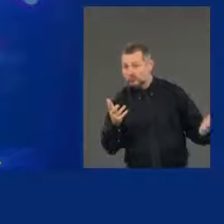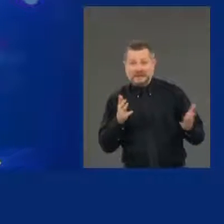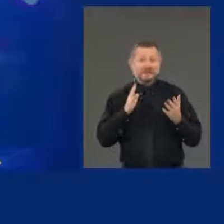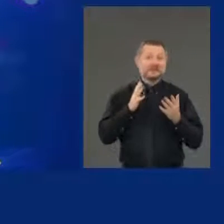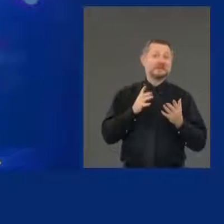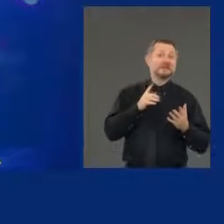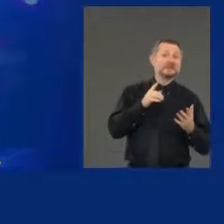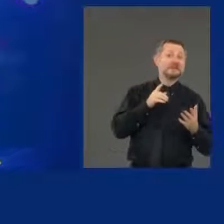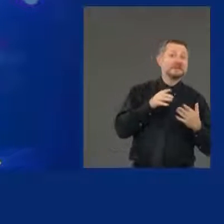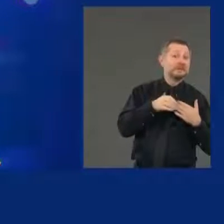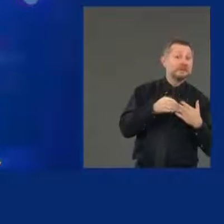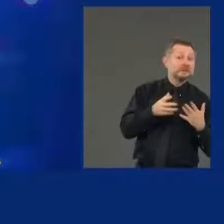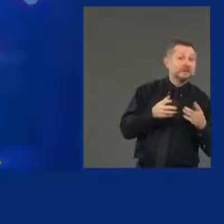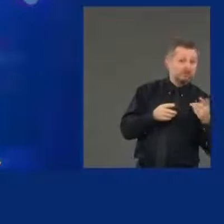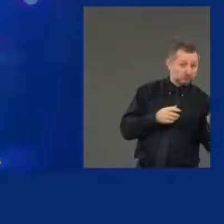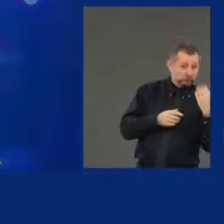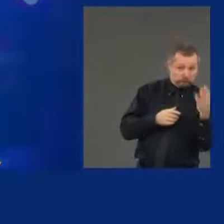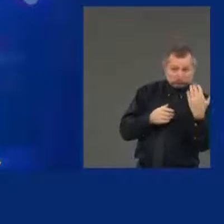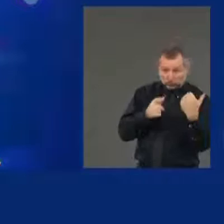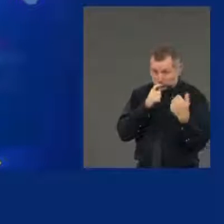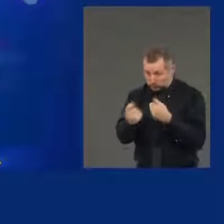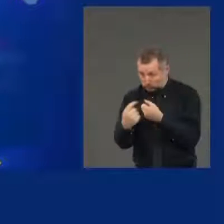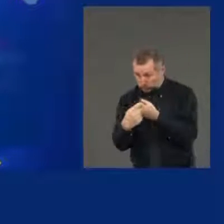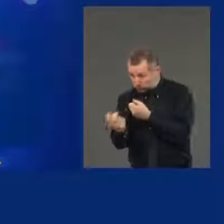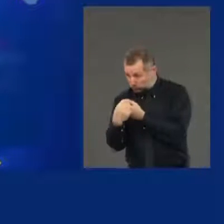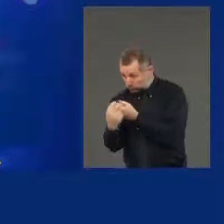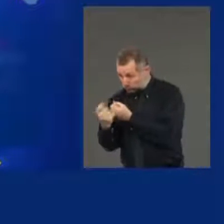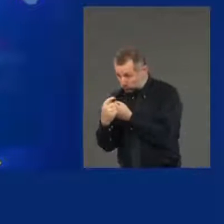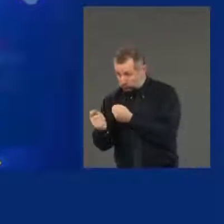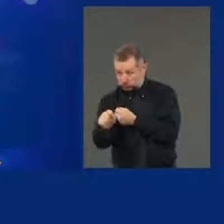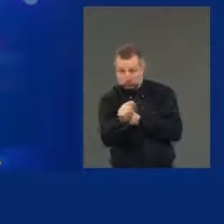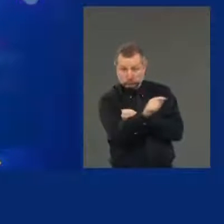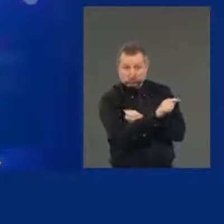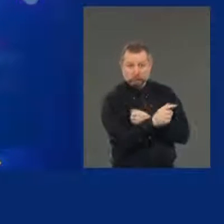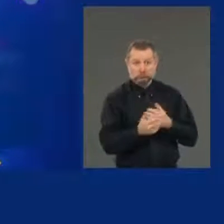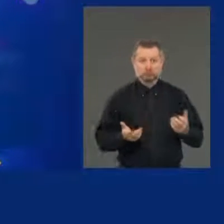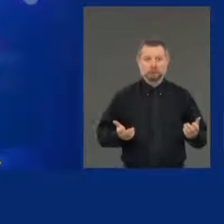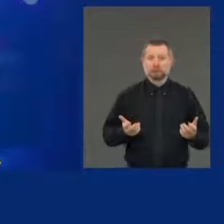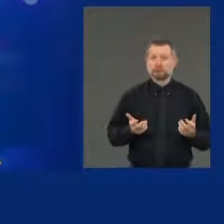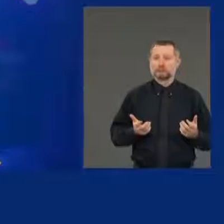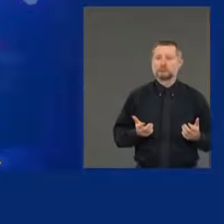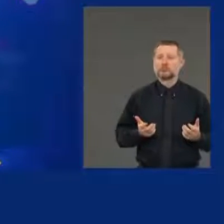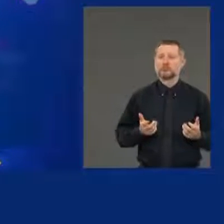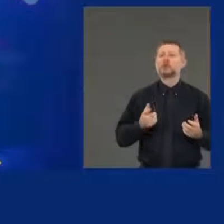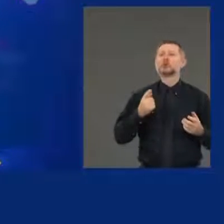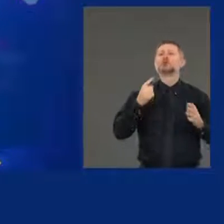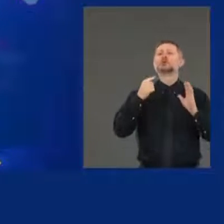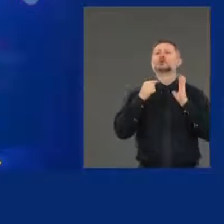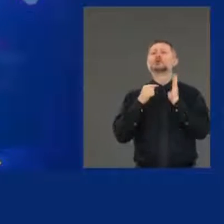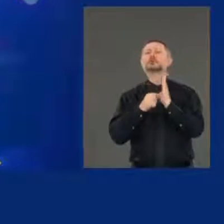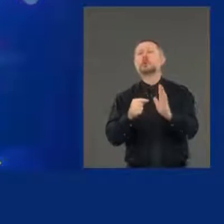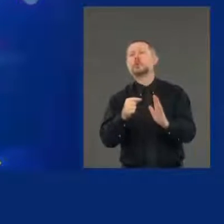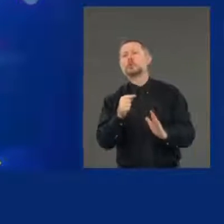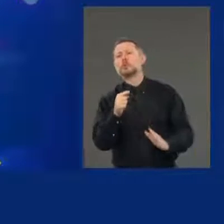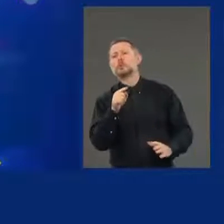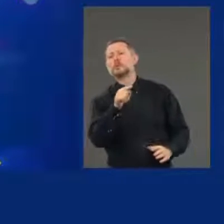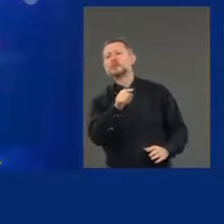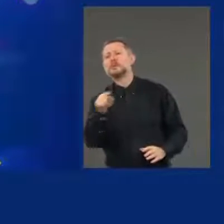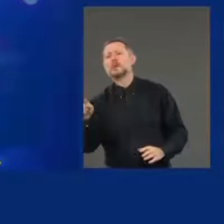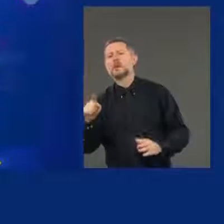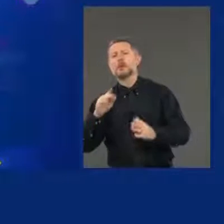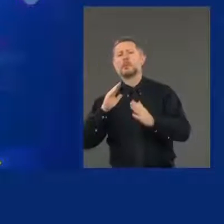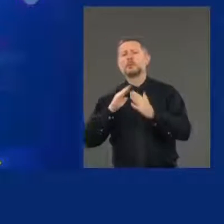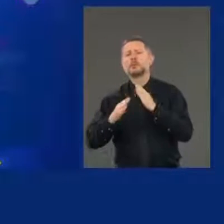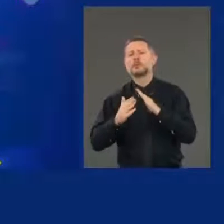else to the table, and let's get to work, and let's show that Mr.